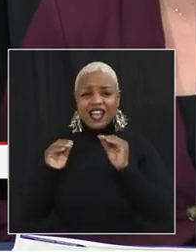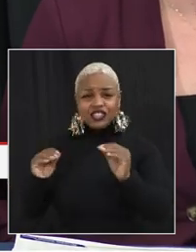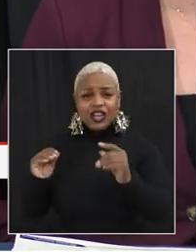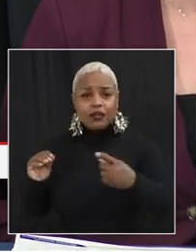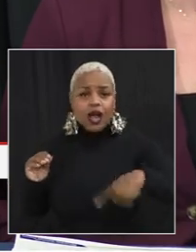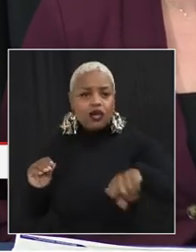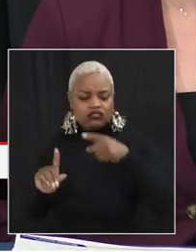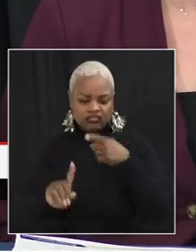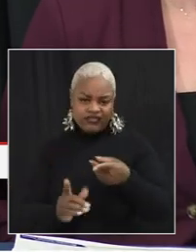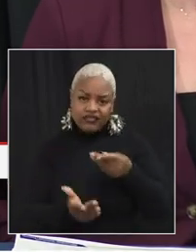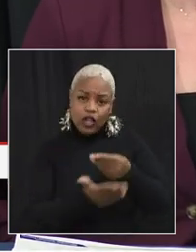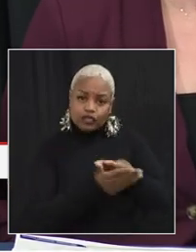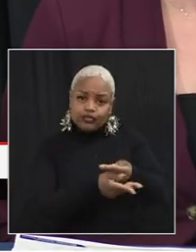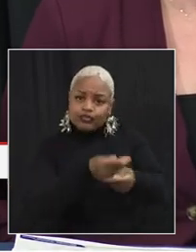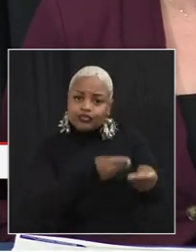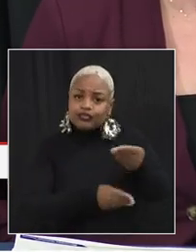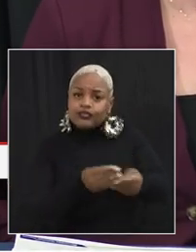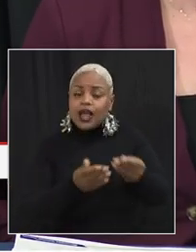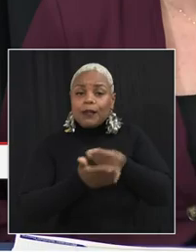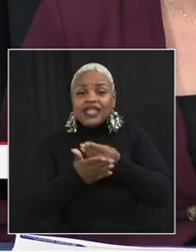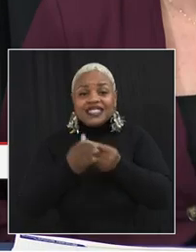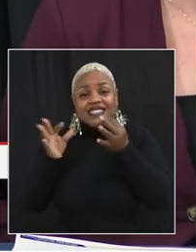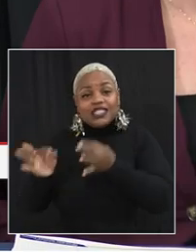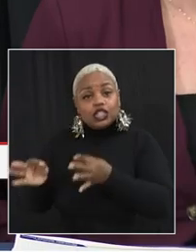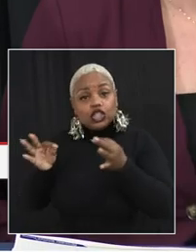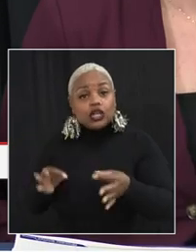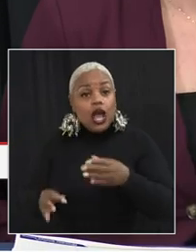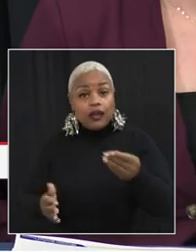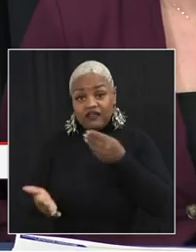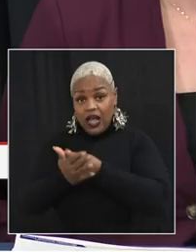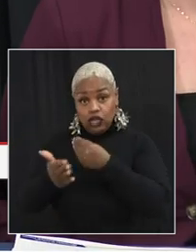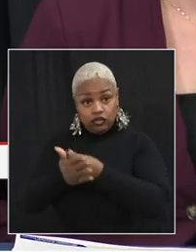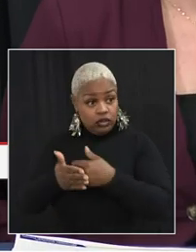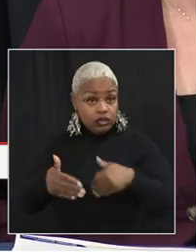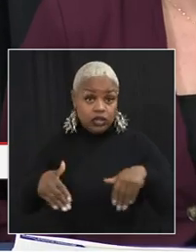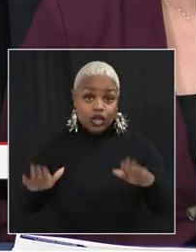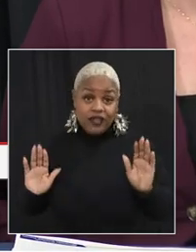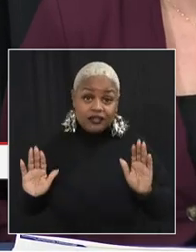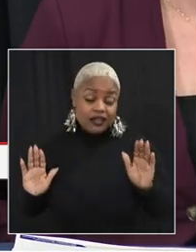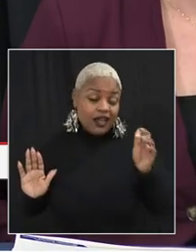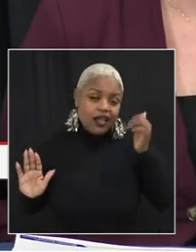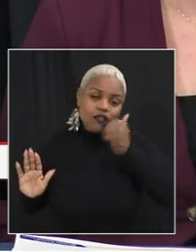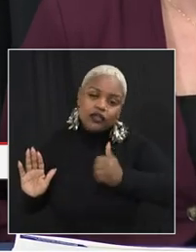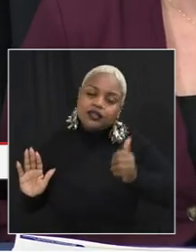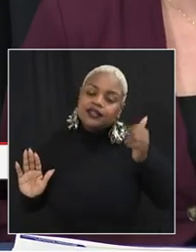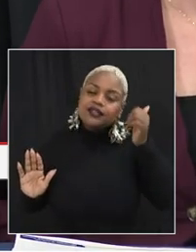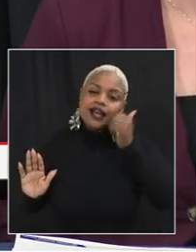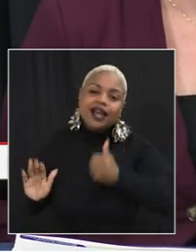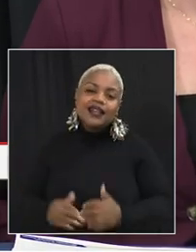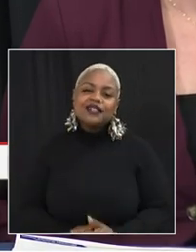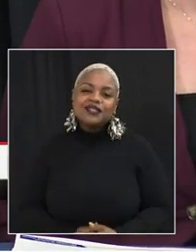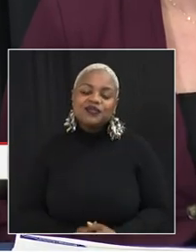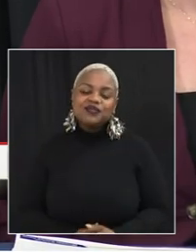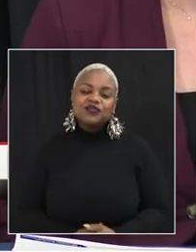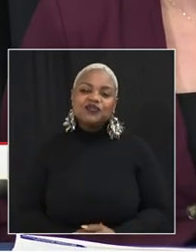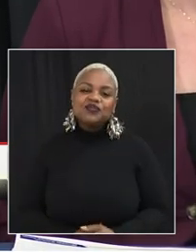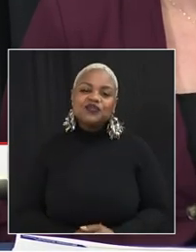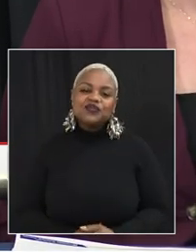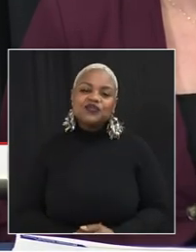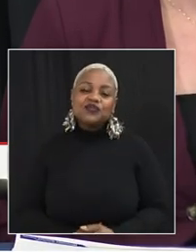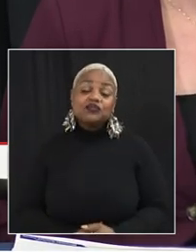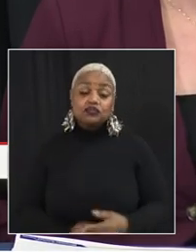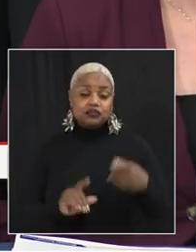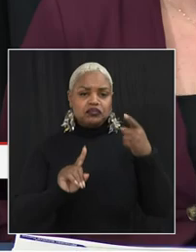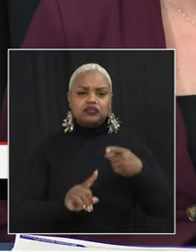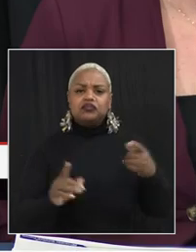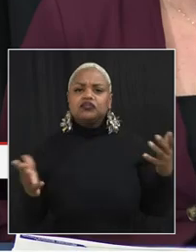and fiscal decisions and sacrifices that the district has to make on a daily basis. We also talk about events such as Mayor Bowser's